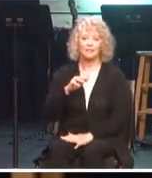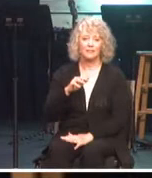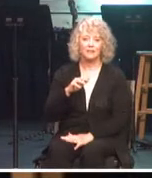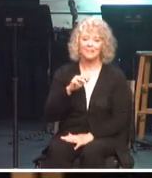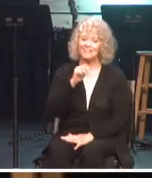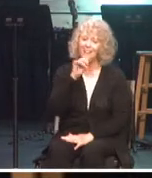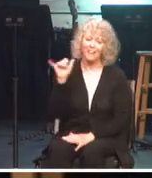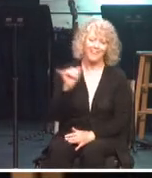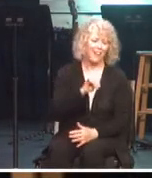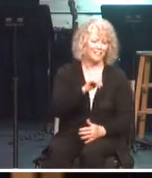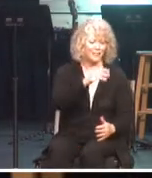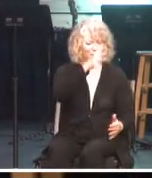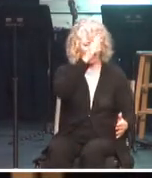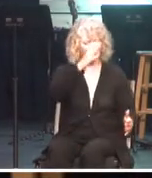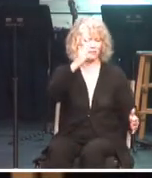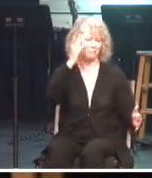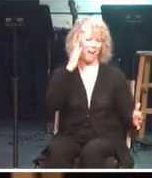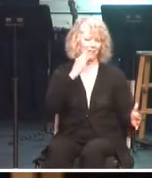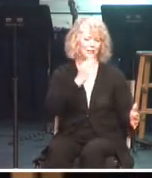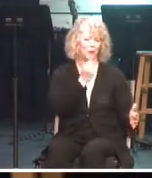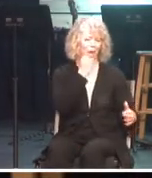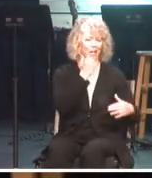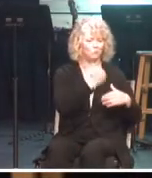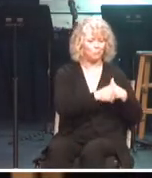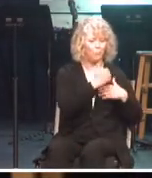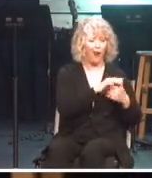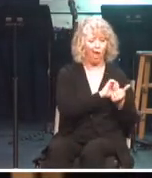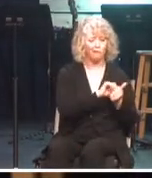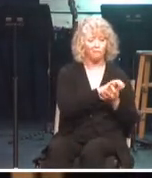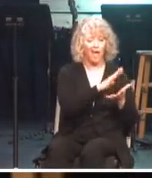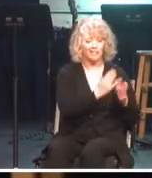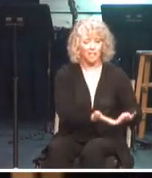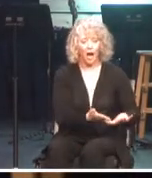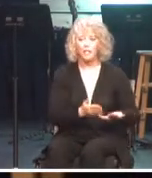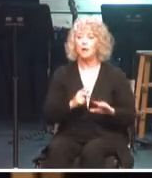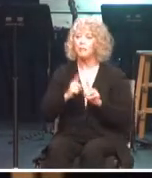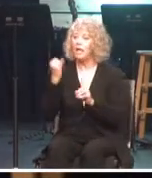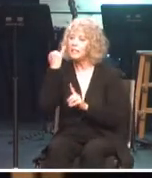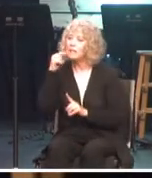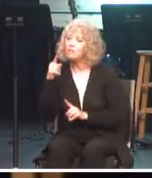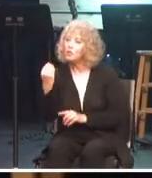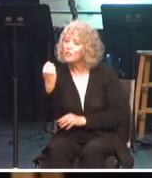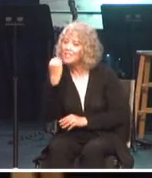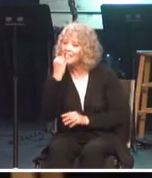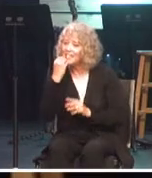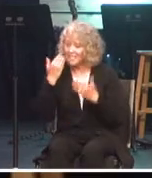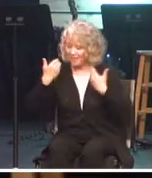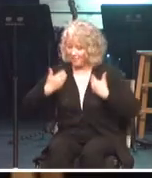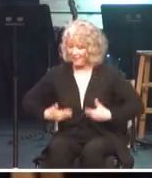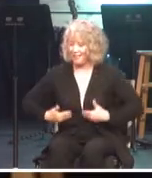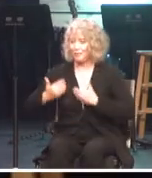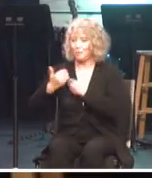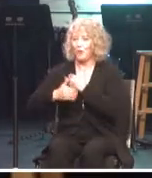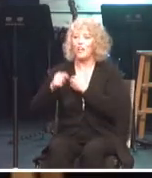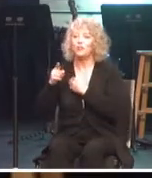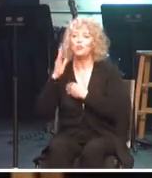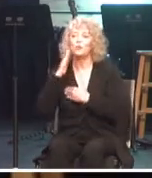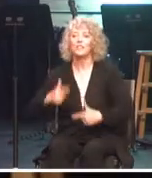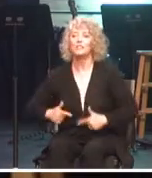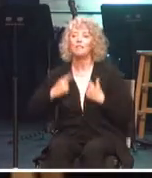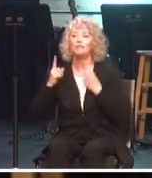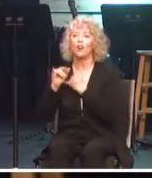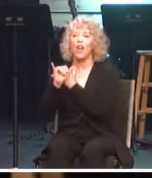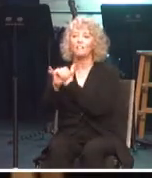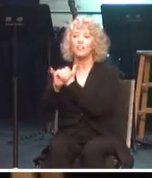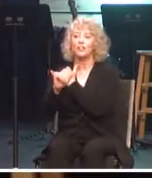died. He who eats this bread will live forever. These things